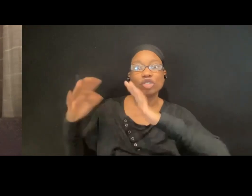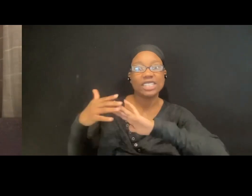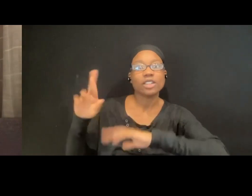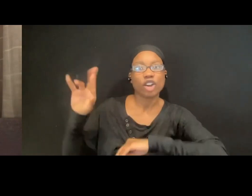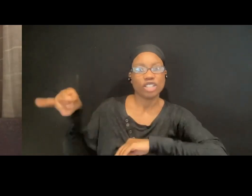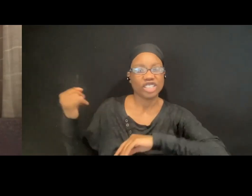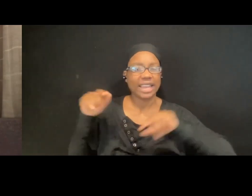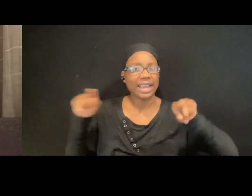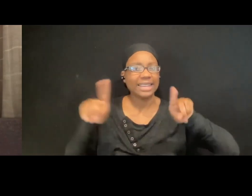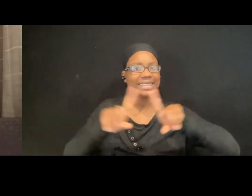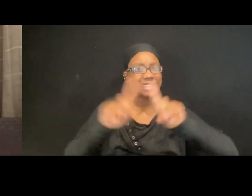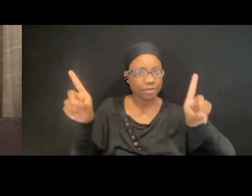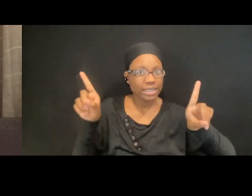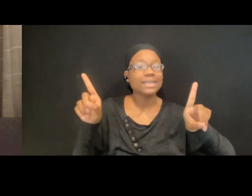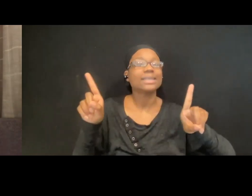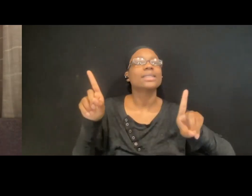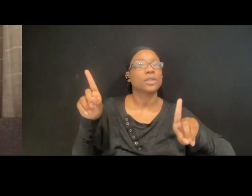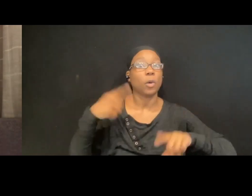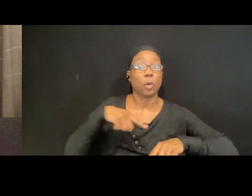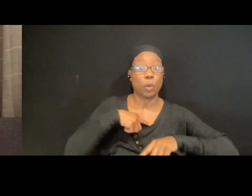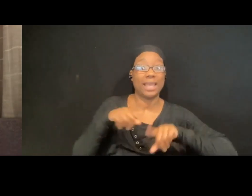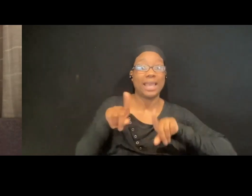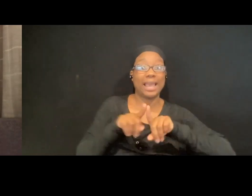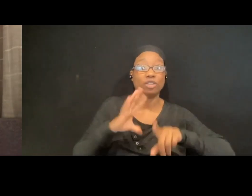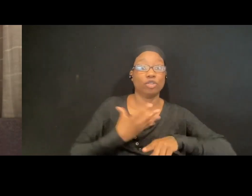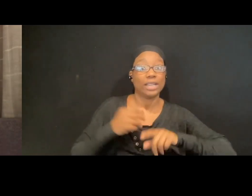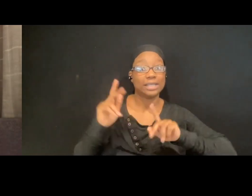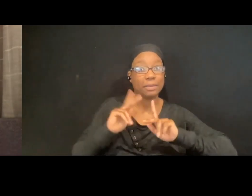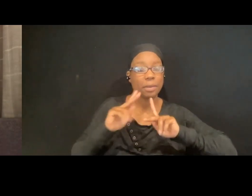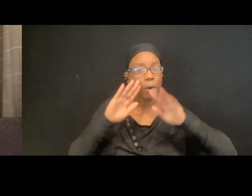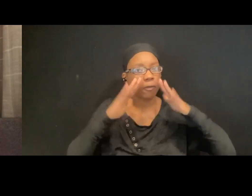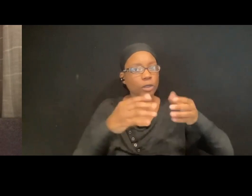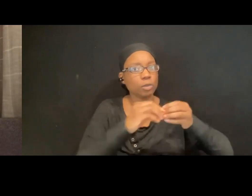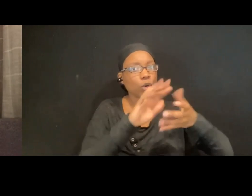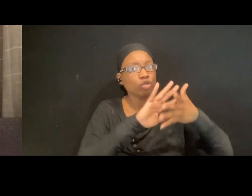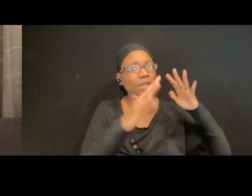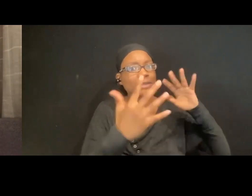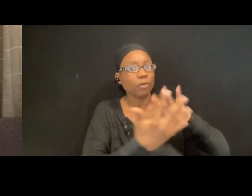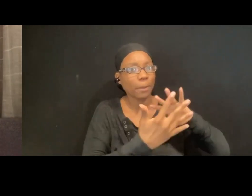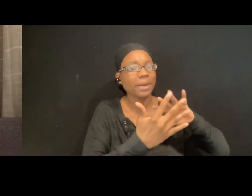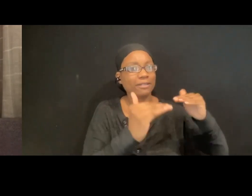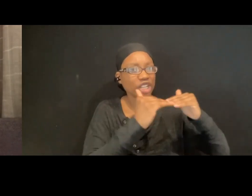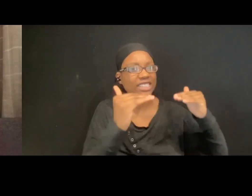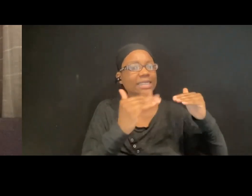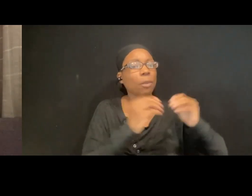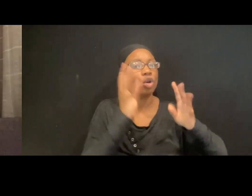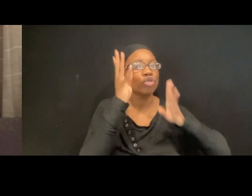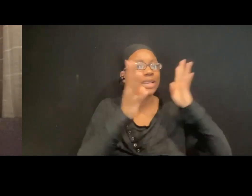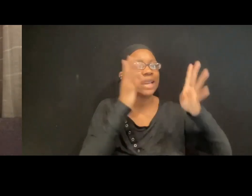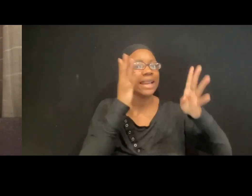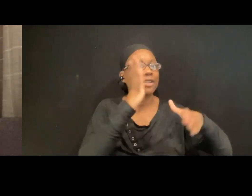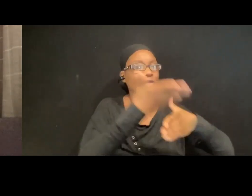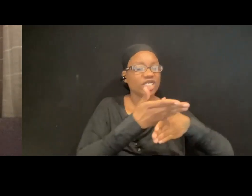creative interventions, and less of the restorative things, because those things are still very state derived a lot of the time.